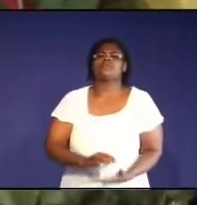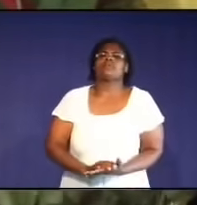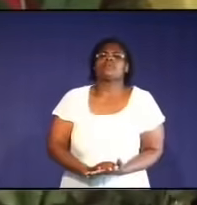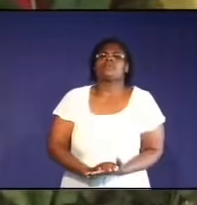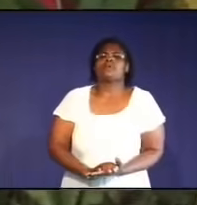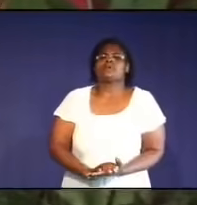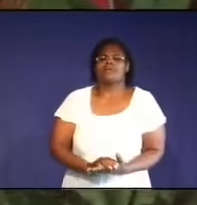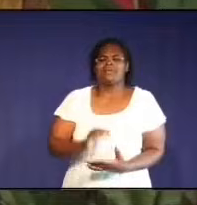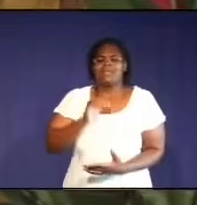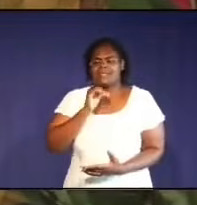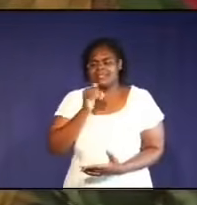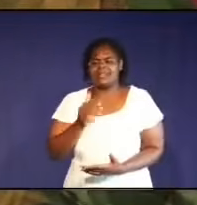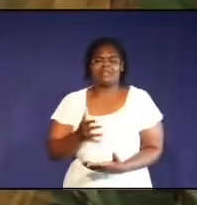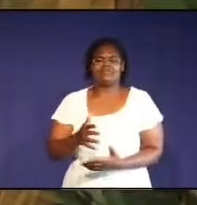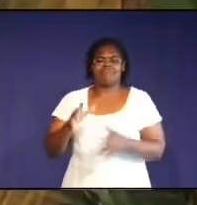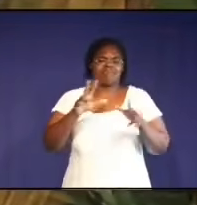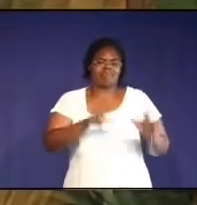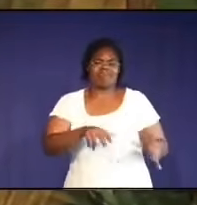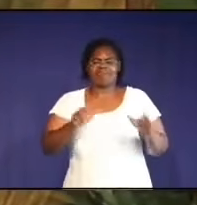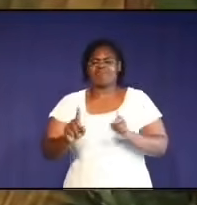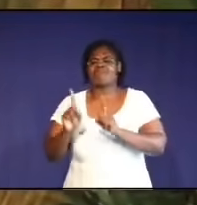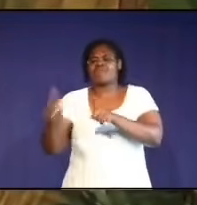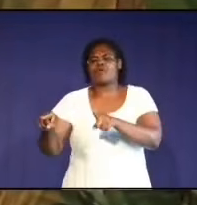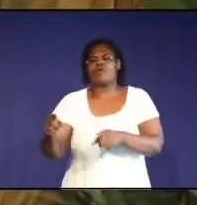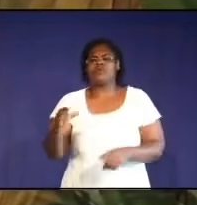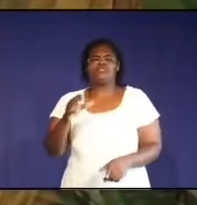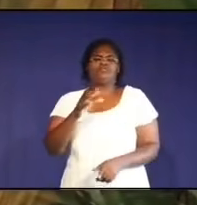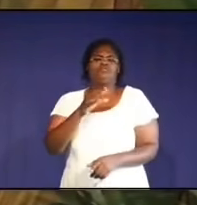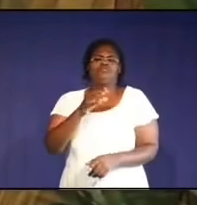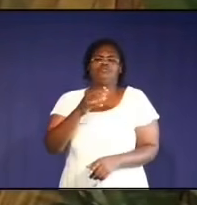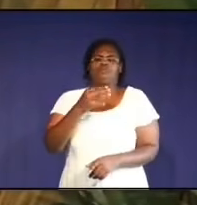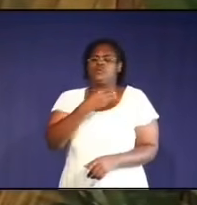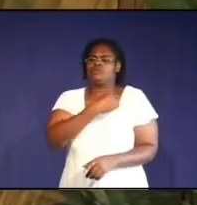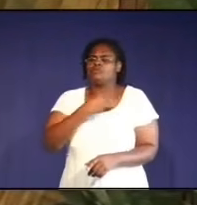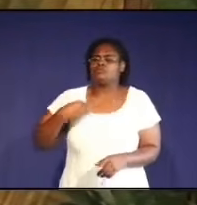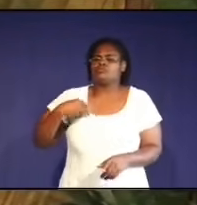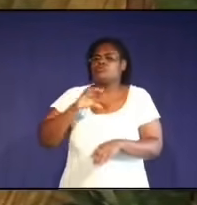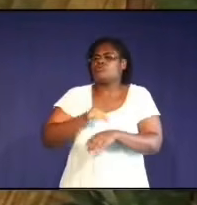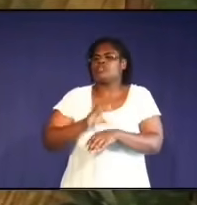mere church membership that is settled either.